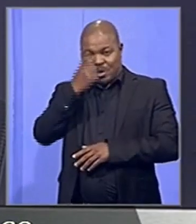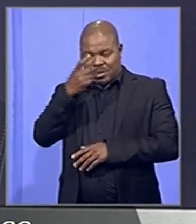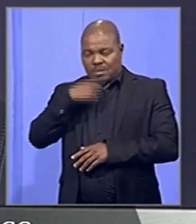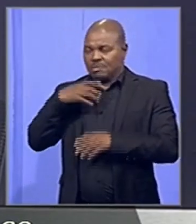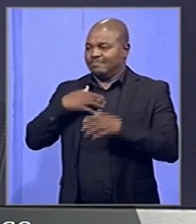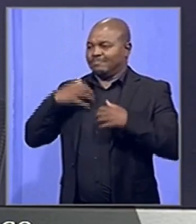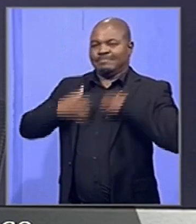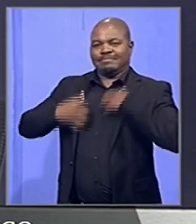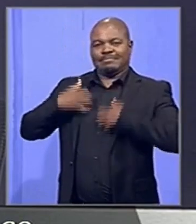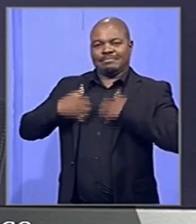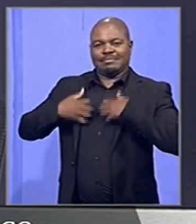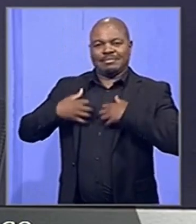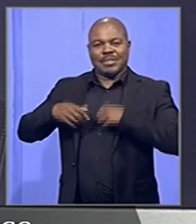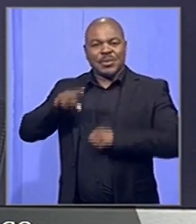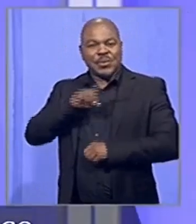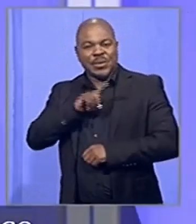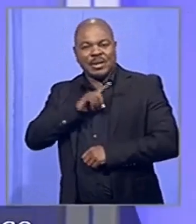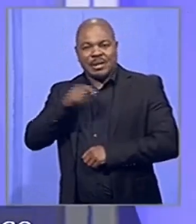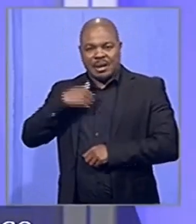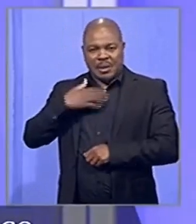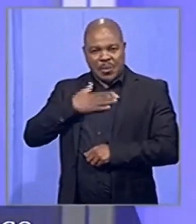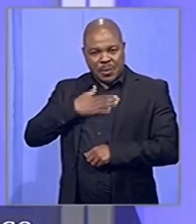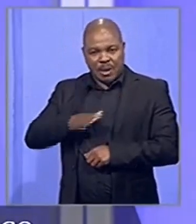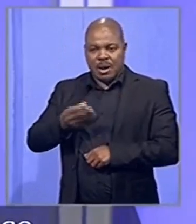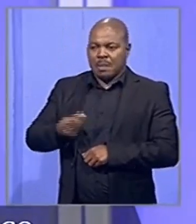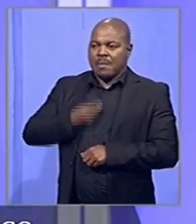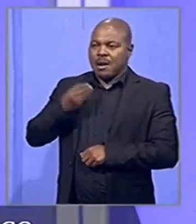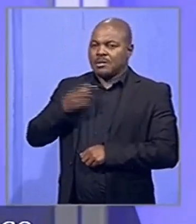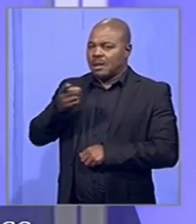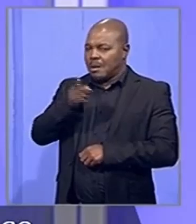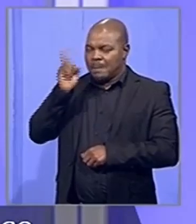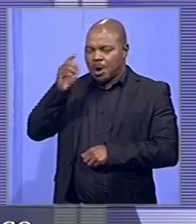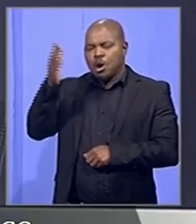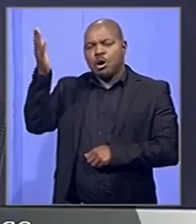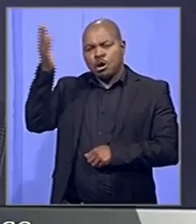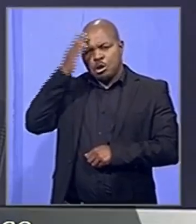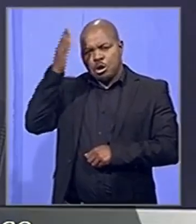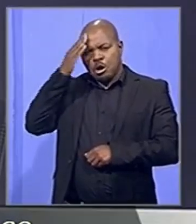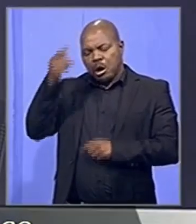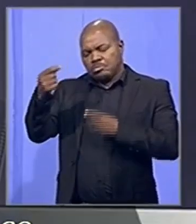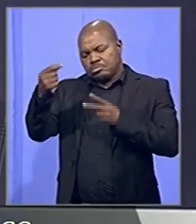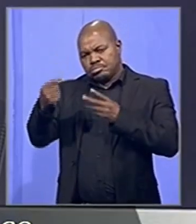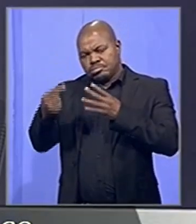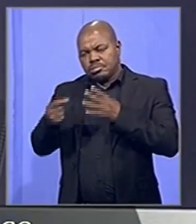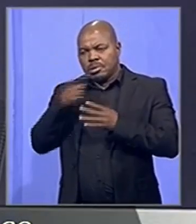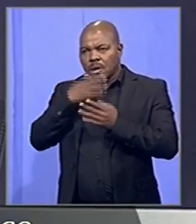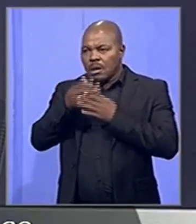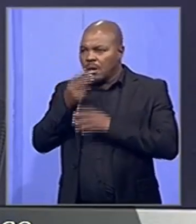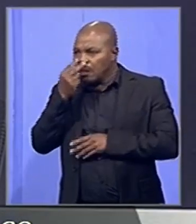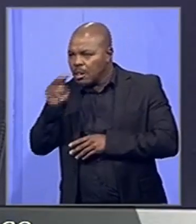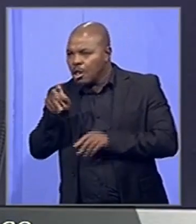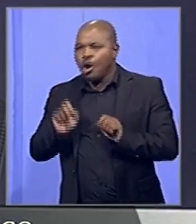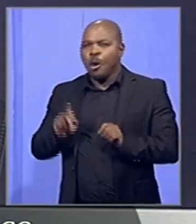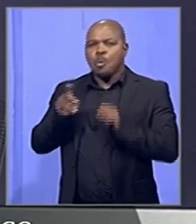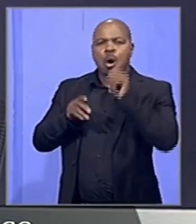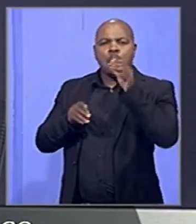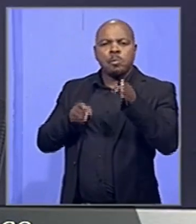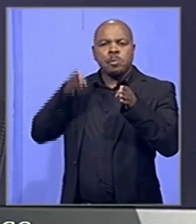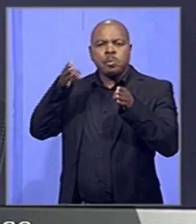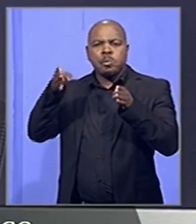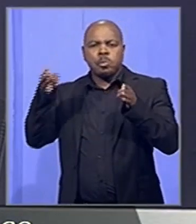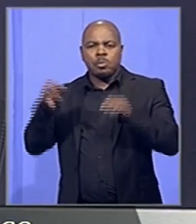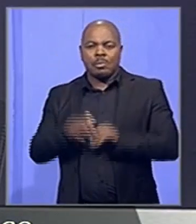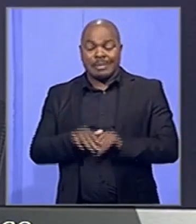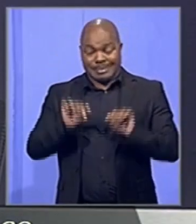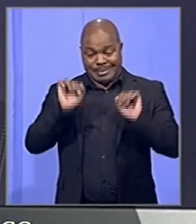because I really want batjha ba tsebe ka dintho tsena ba kgone ho bona di opportunity. Some of those opportunities is